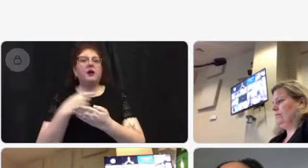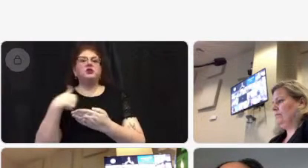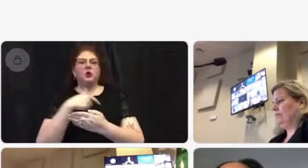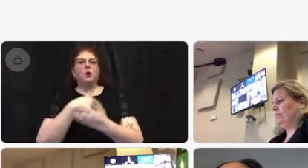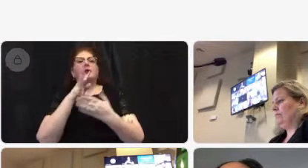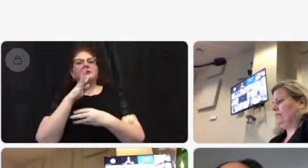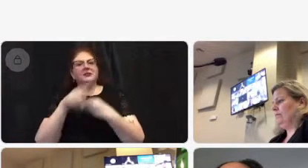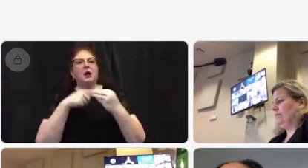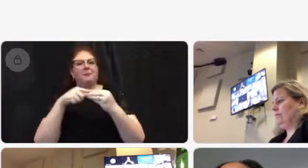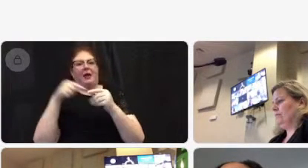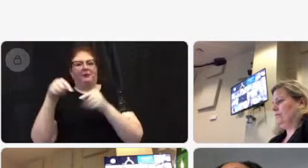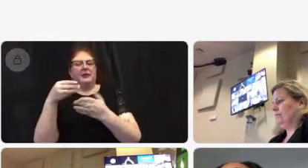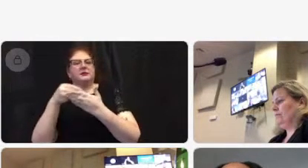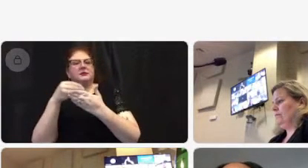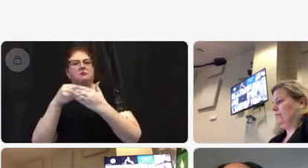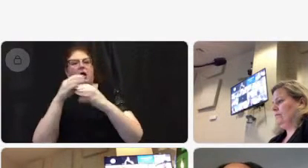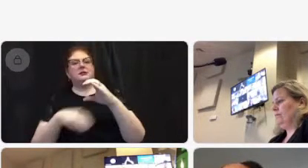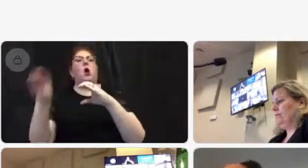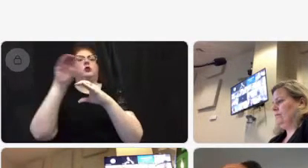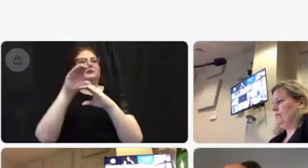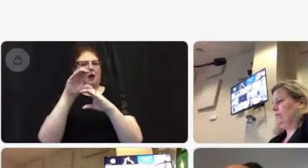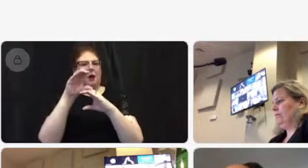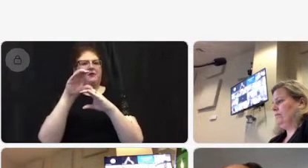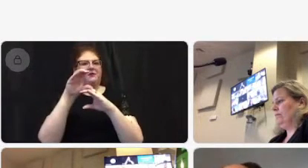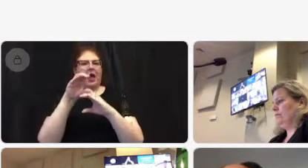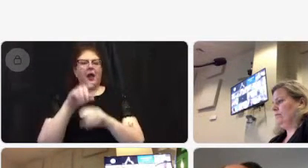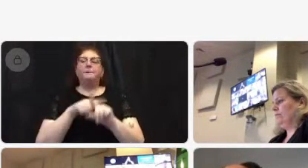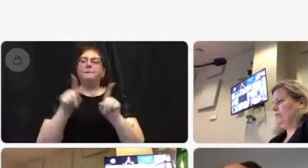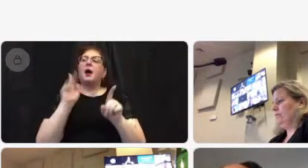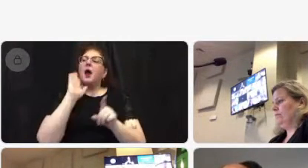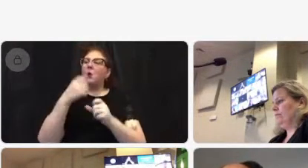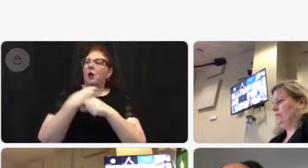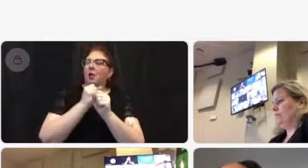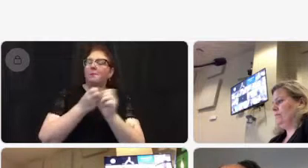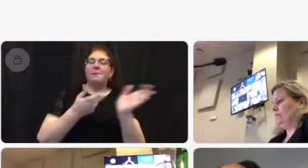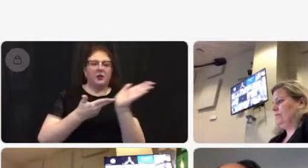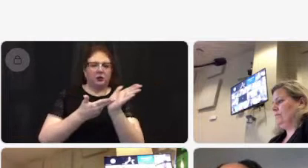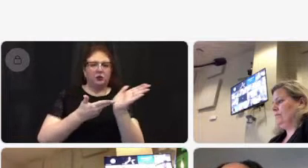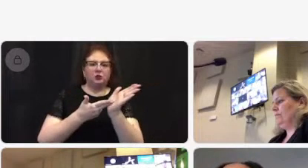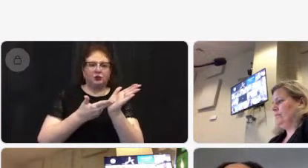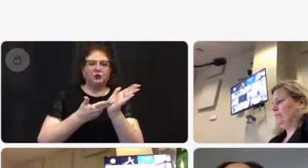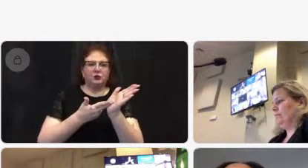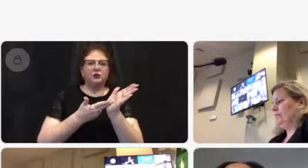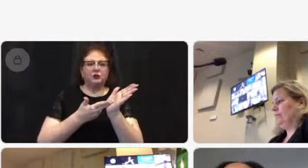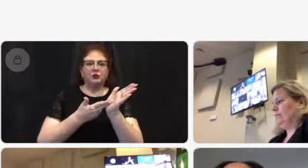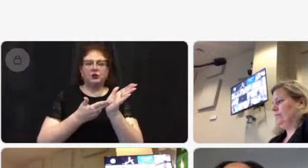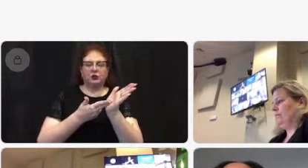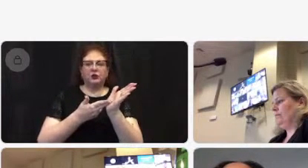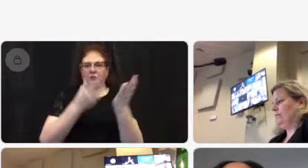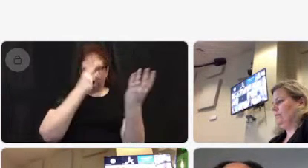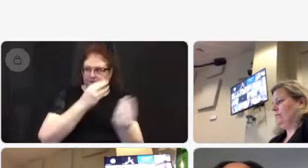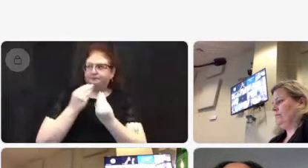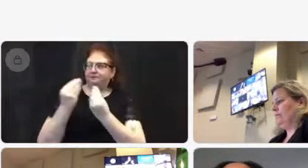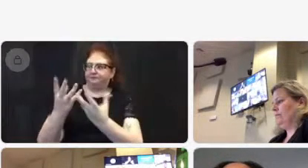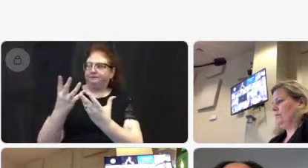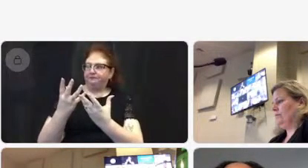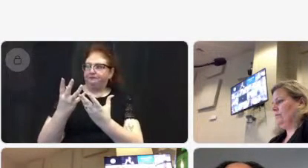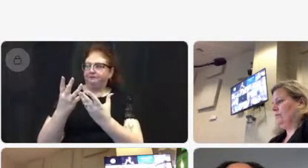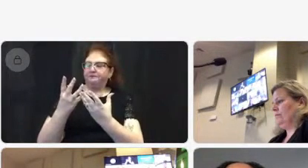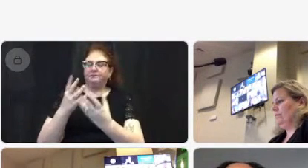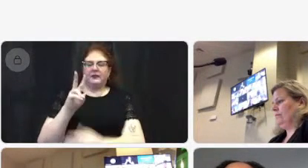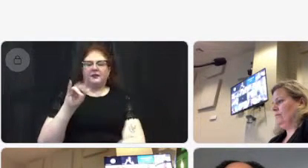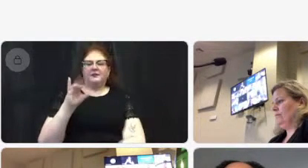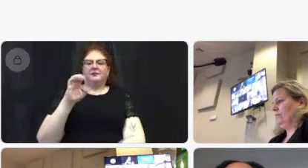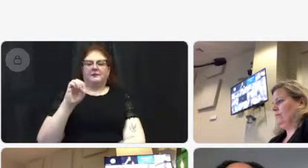of from that standpoint. But what we'll make certain that we get that for you, Director Webb, Vice Mayor